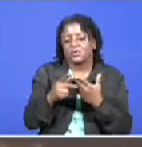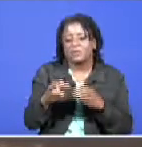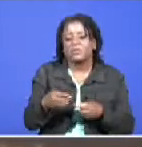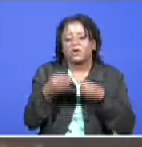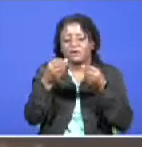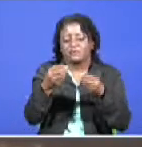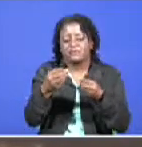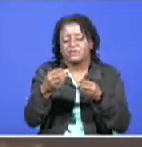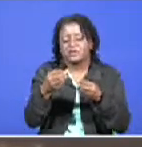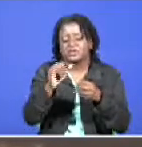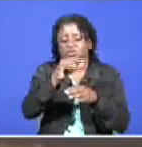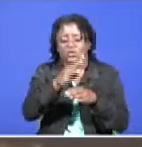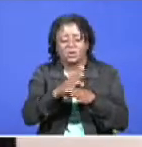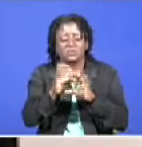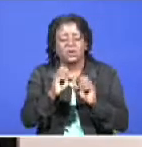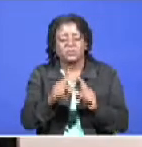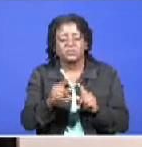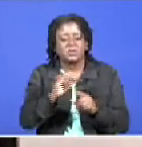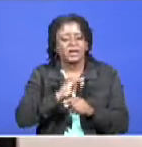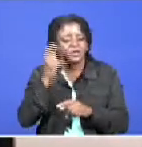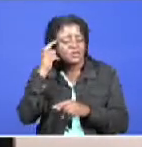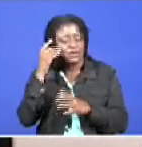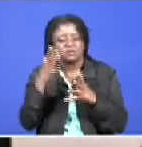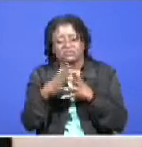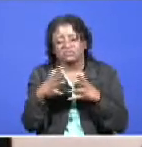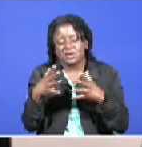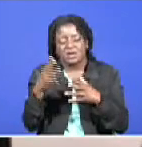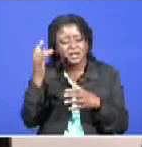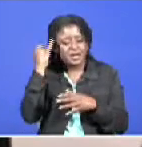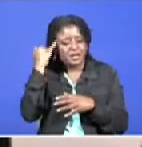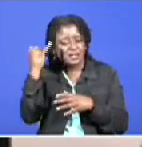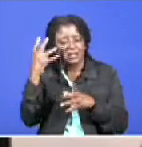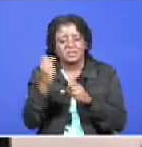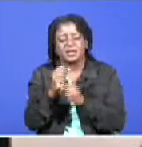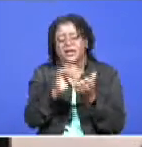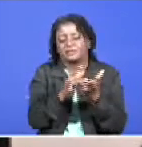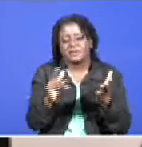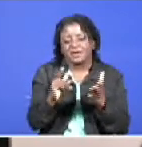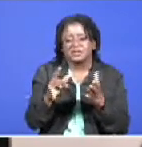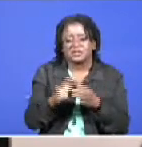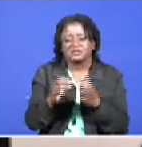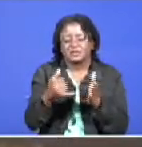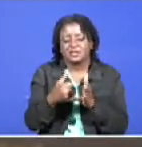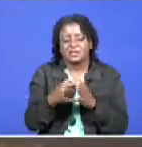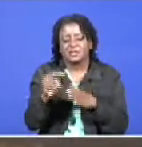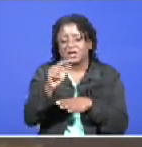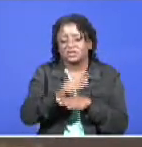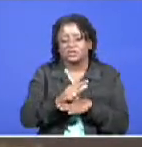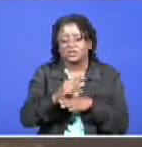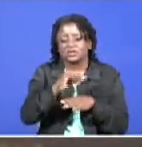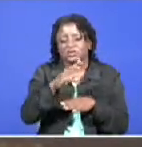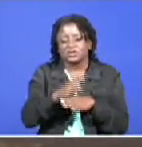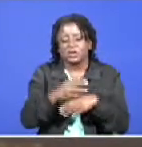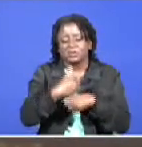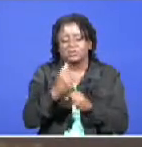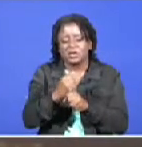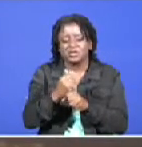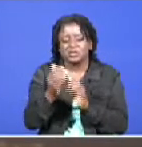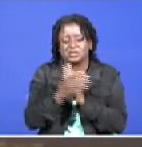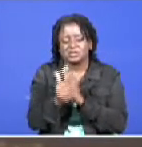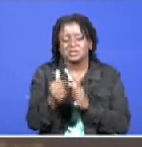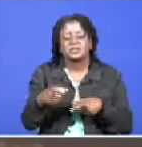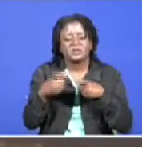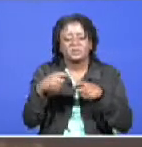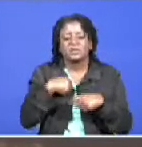opportunities, I thought it would be a great idea to take advantage of it. National Job Creation and Skills Enhancement Program has given me the